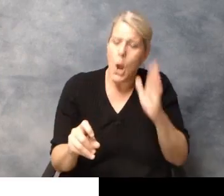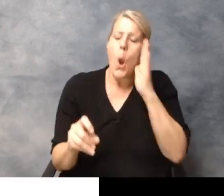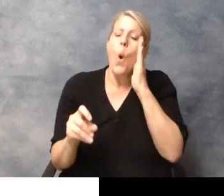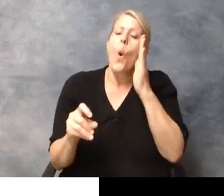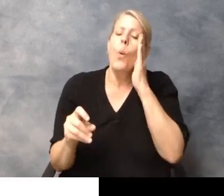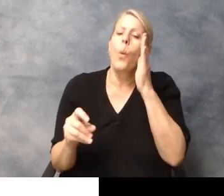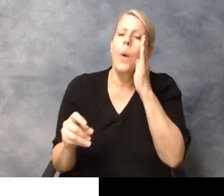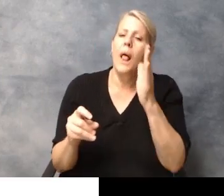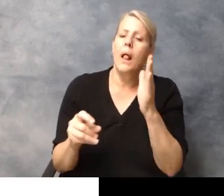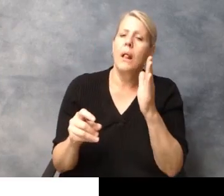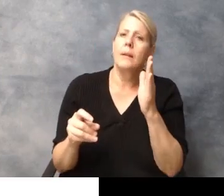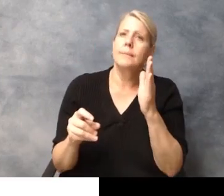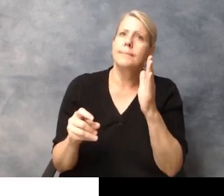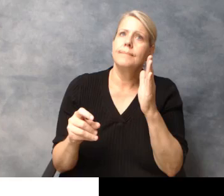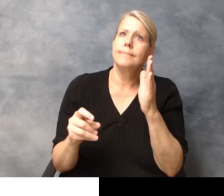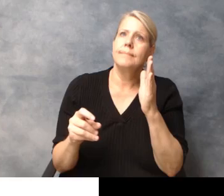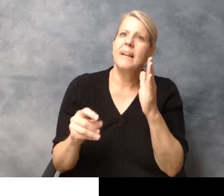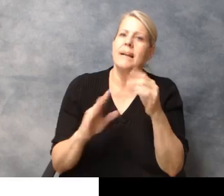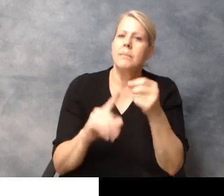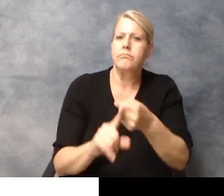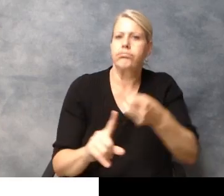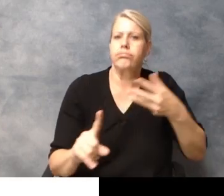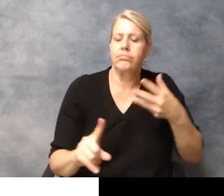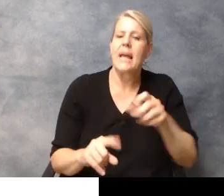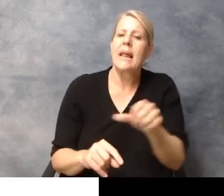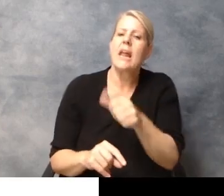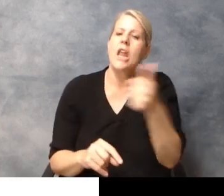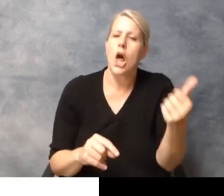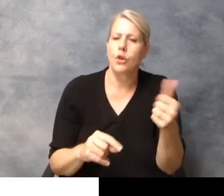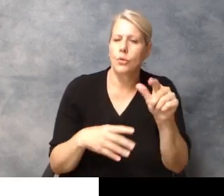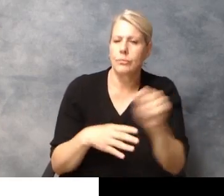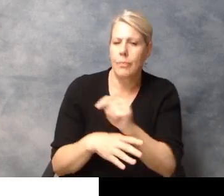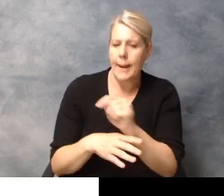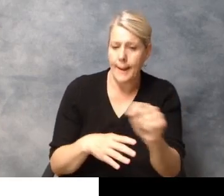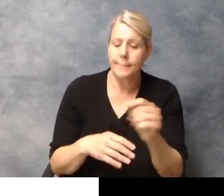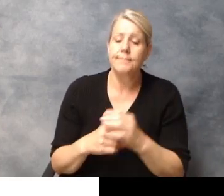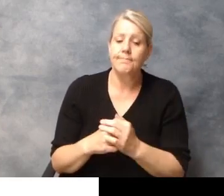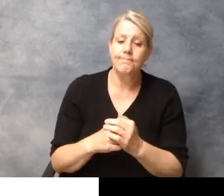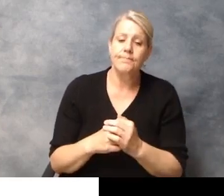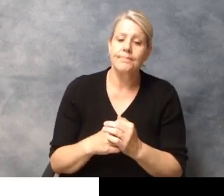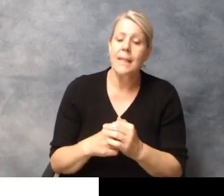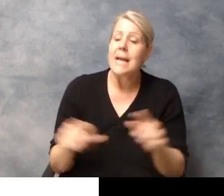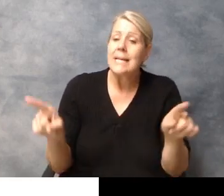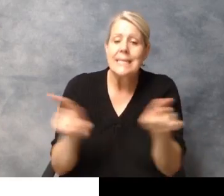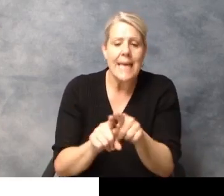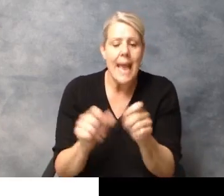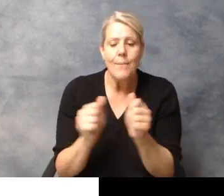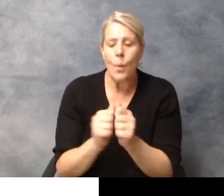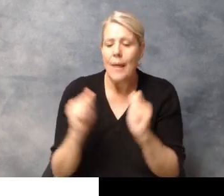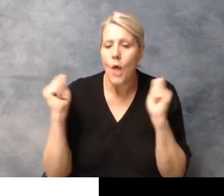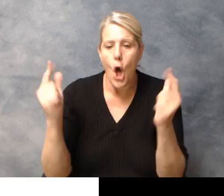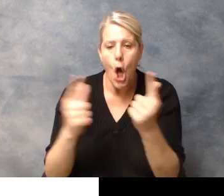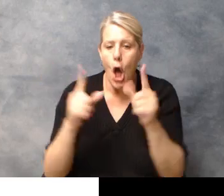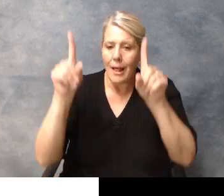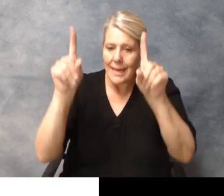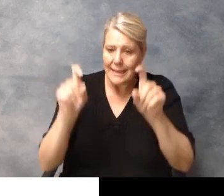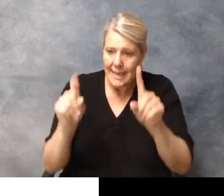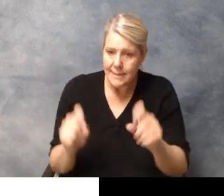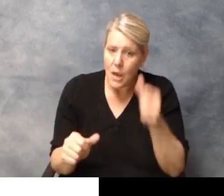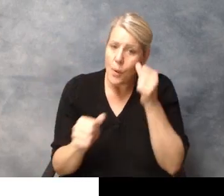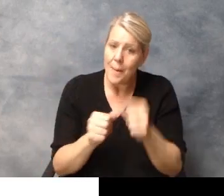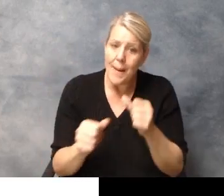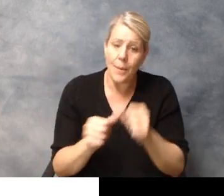Assessment and Alternate Assessment module. As with all assessments, the alternate assessments are a snapshot of